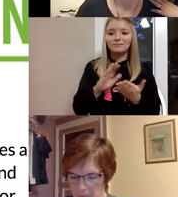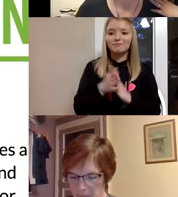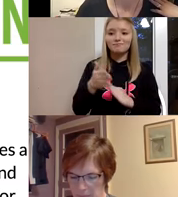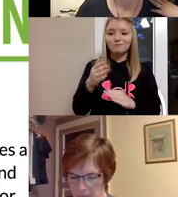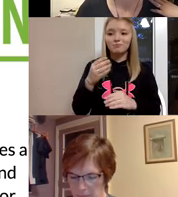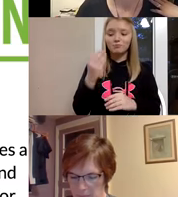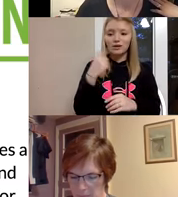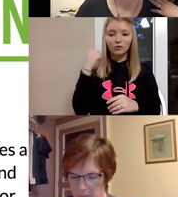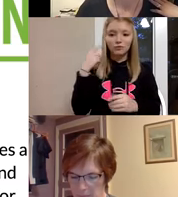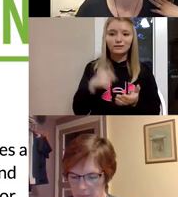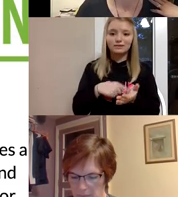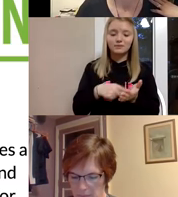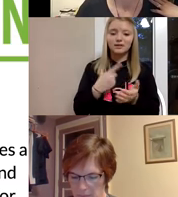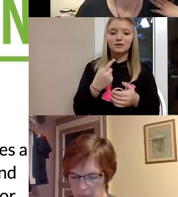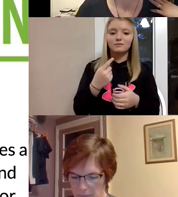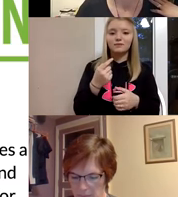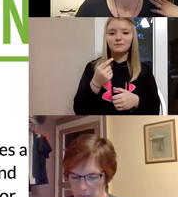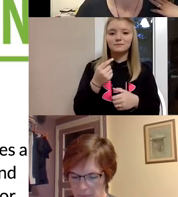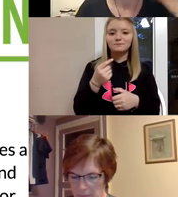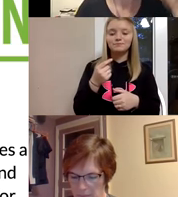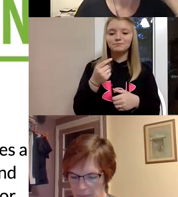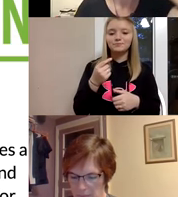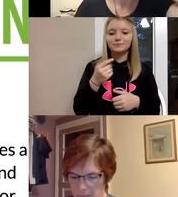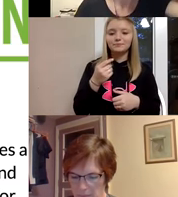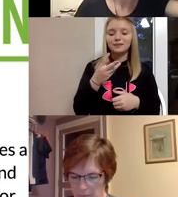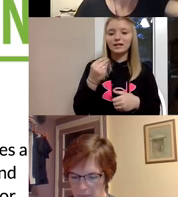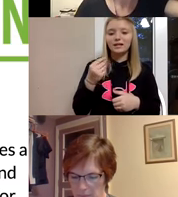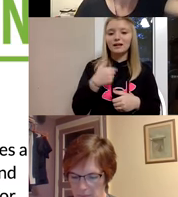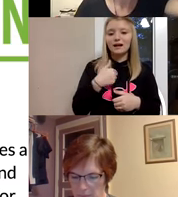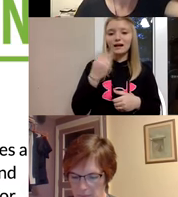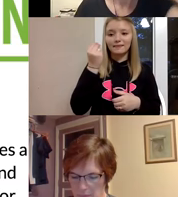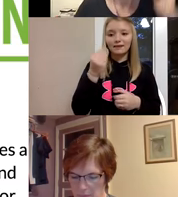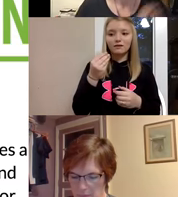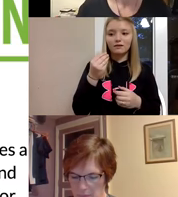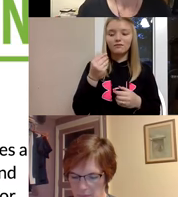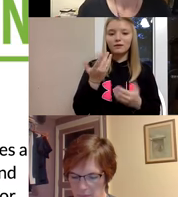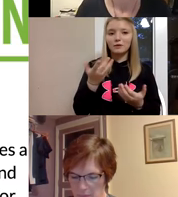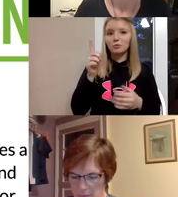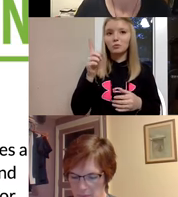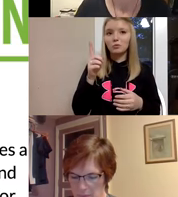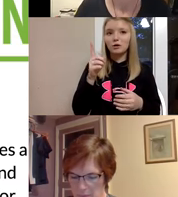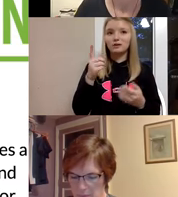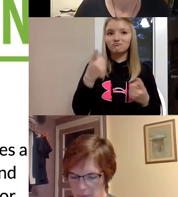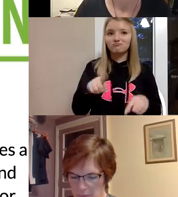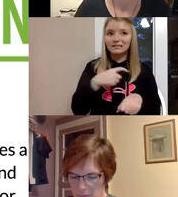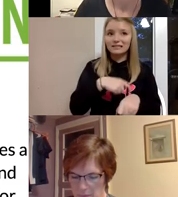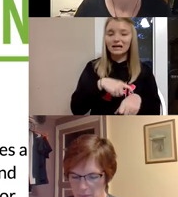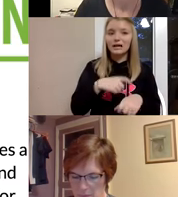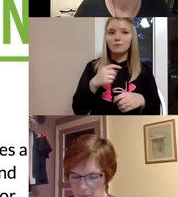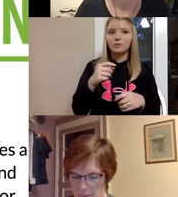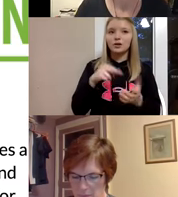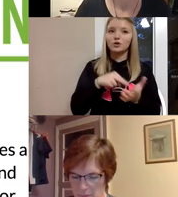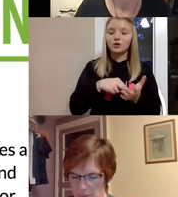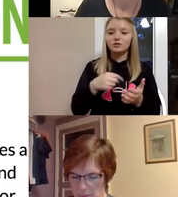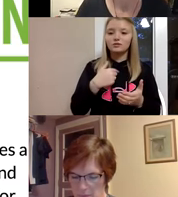sometimes. And I can think of at least one episode where a nurse that I am good friends